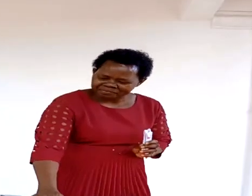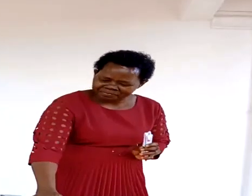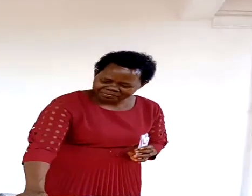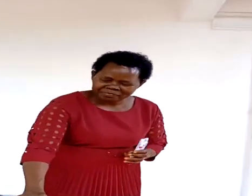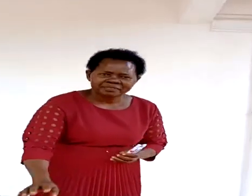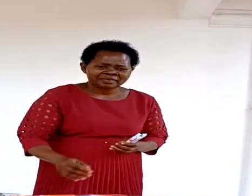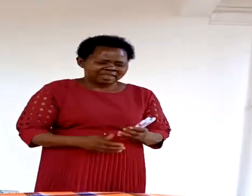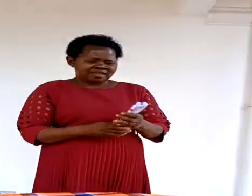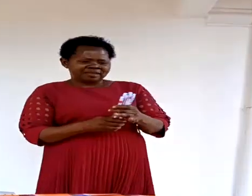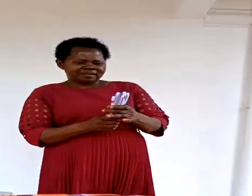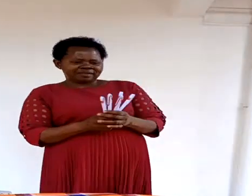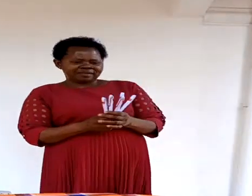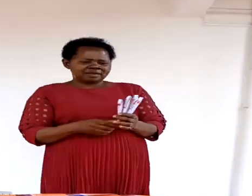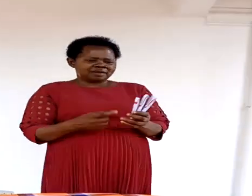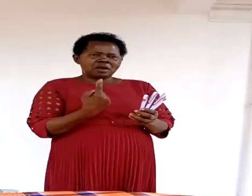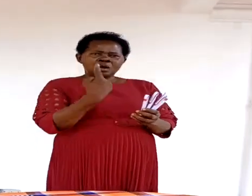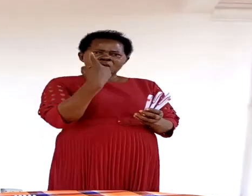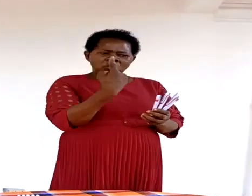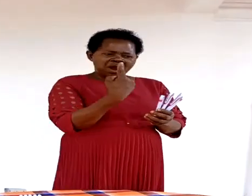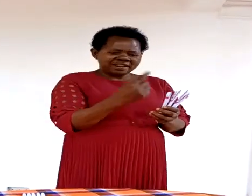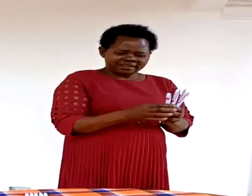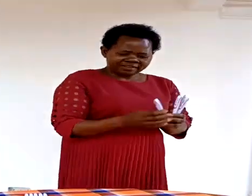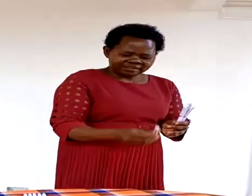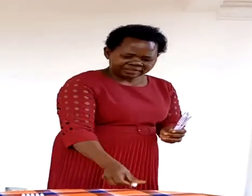five. That has made a group.